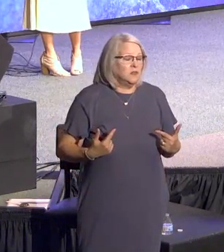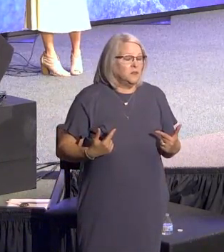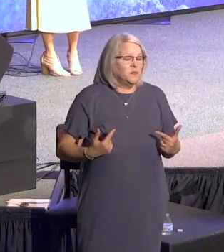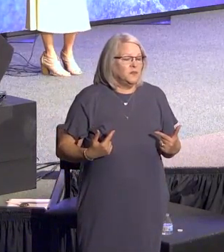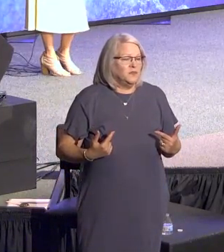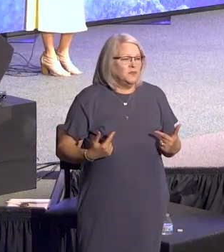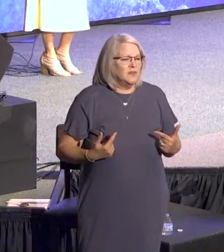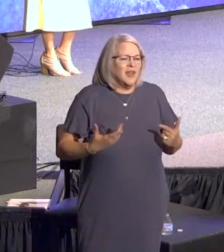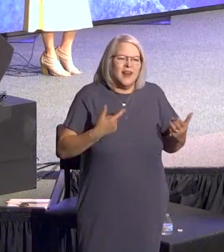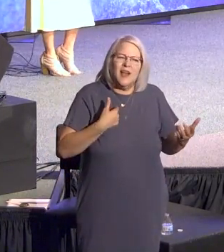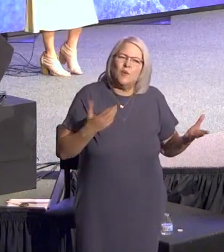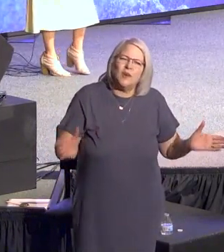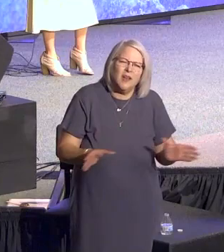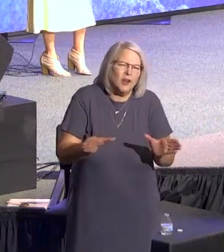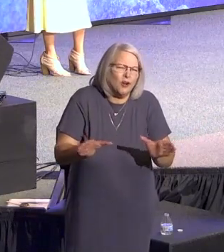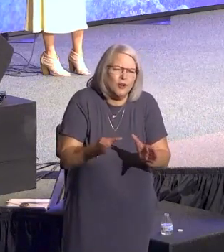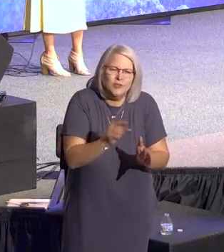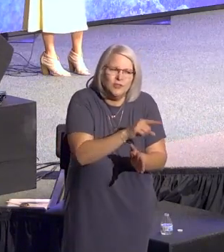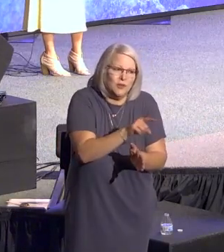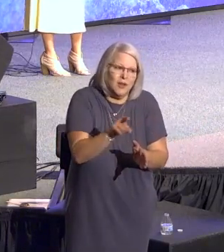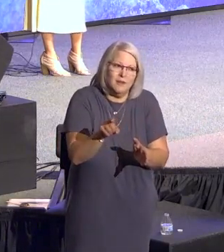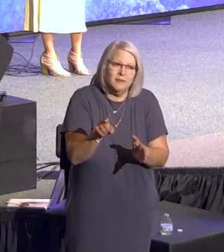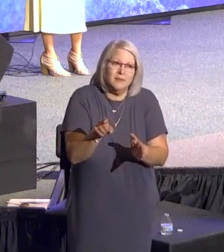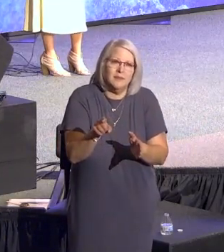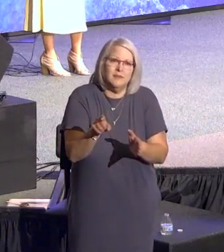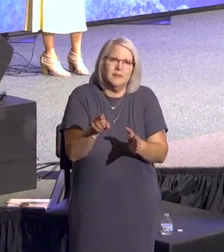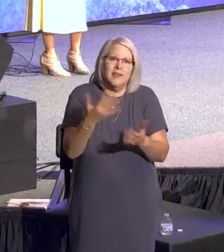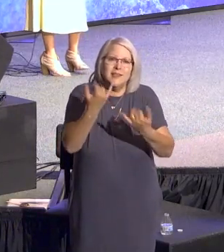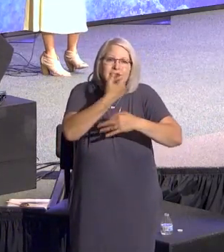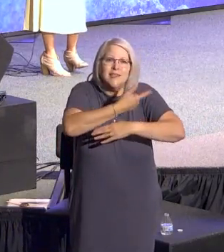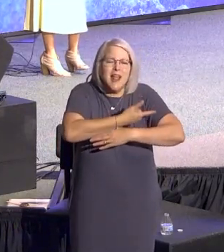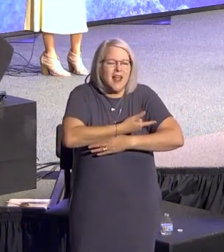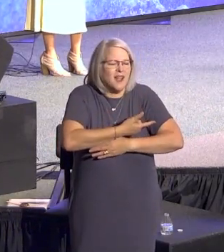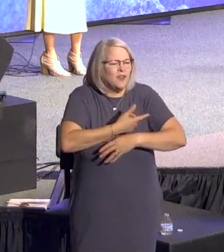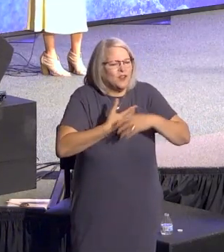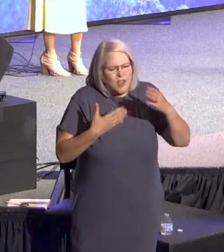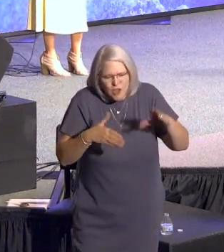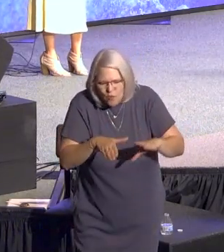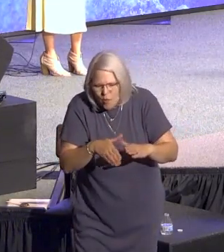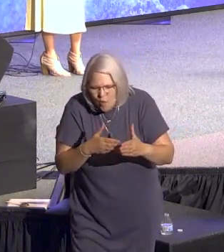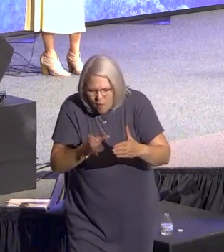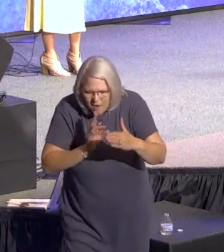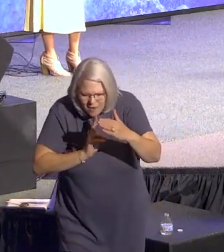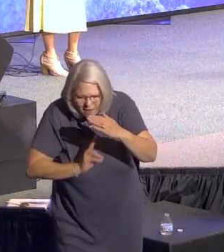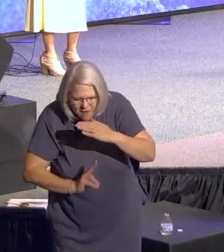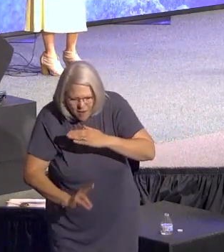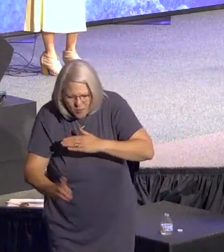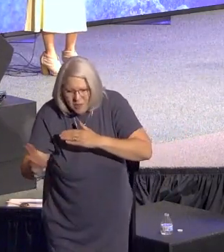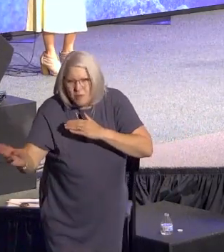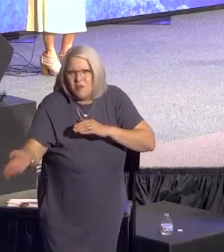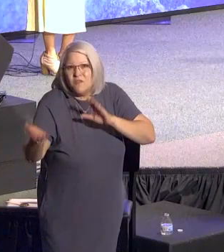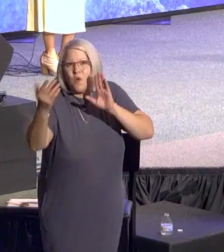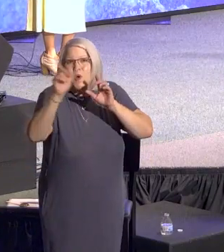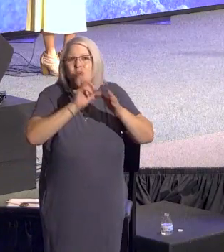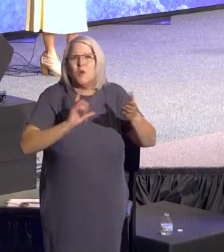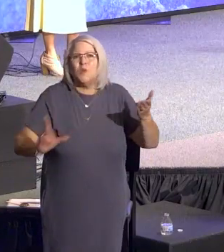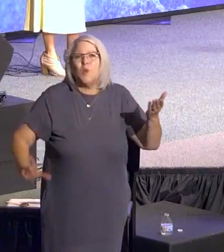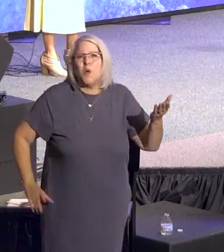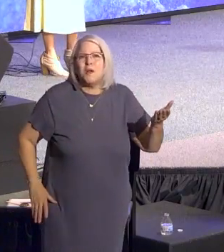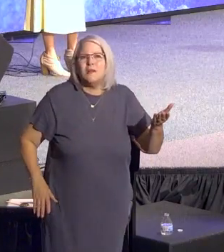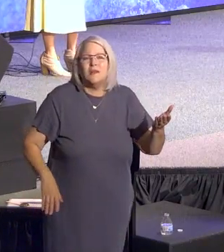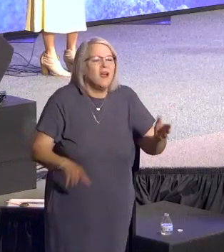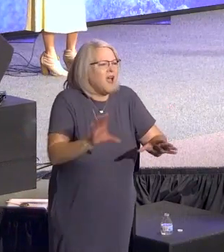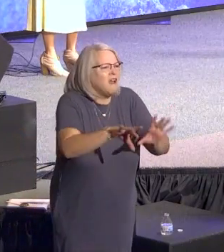And I want to encourage you in that today. Today that you would walk humbly before the Lord and look for opportunities to be